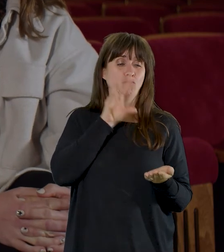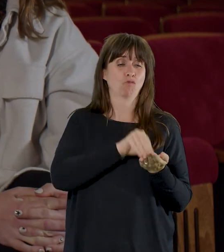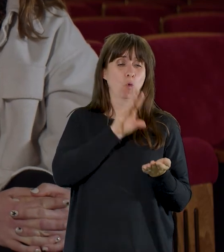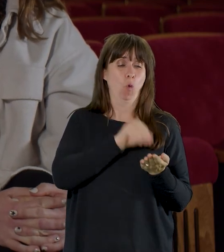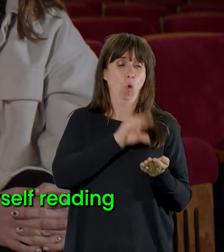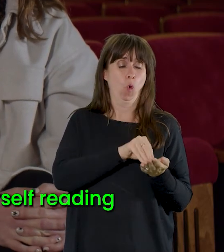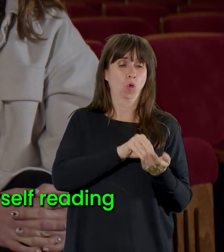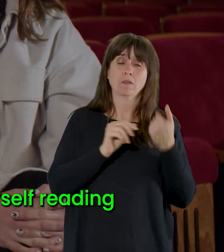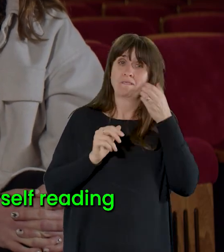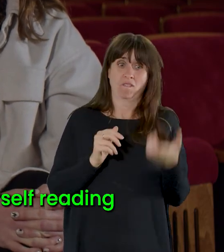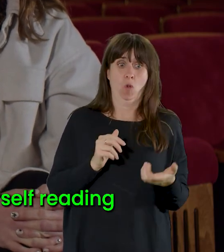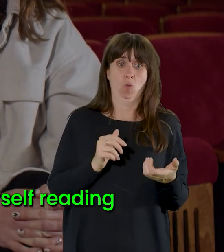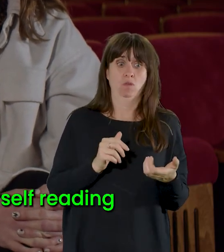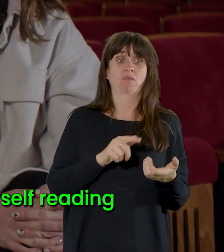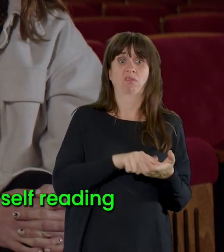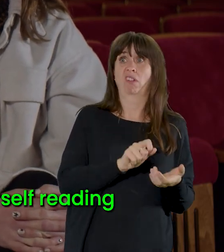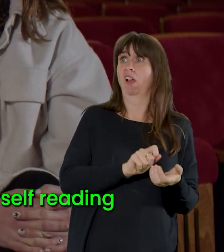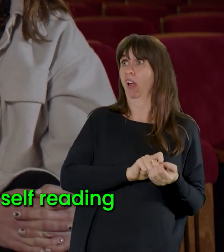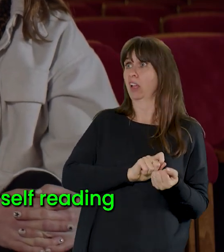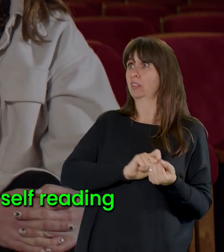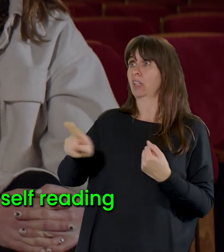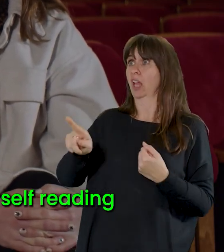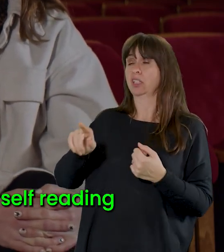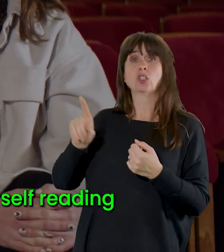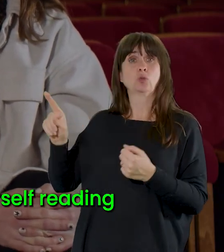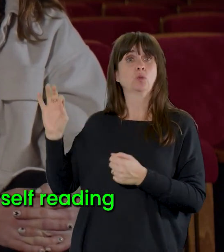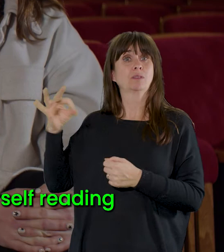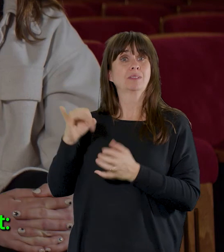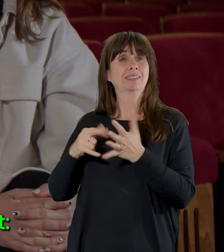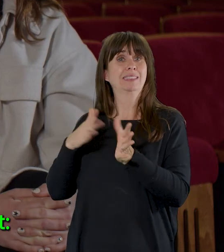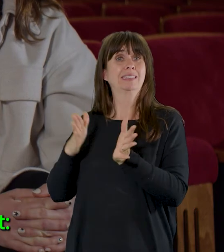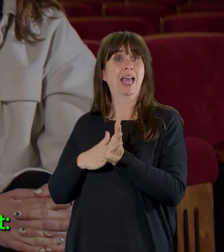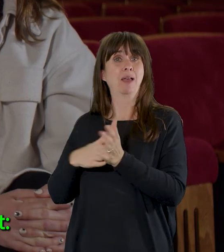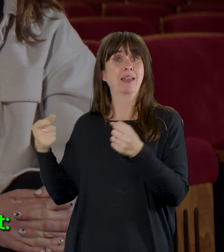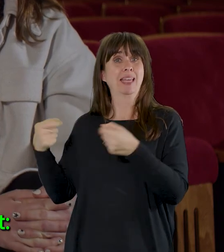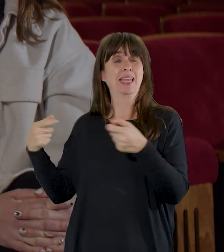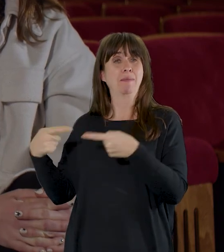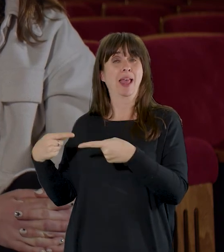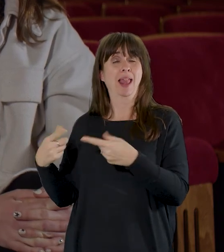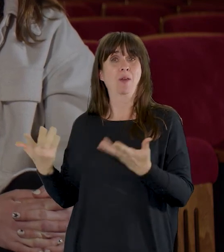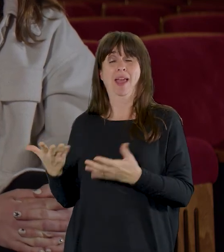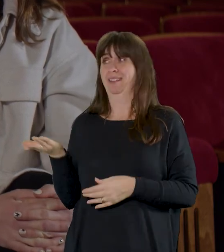sam@takingflighttheatre.co.uk. You can use your mobile phone to record yourself reading your diorama story and then email the track to us at